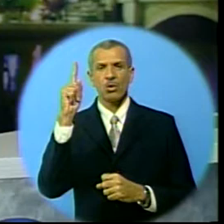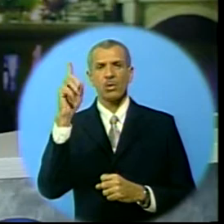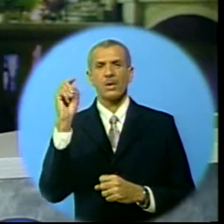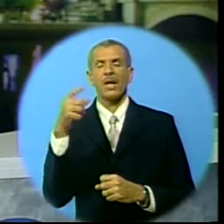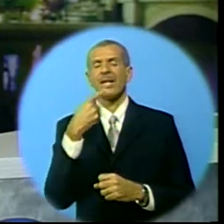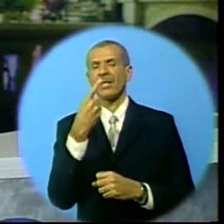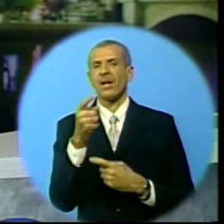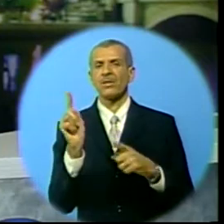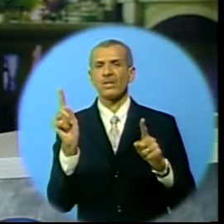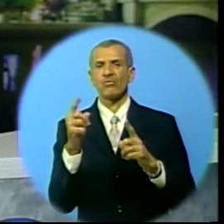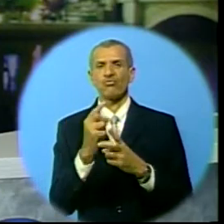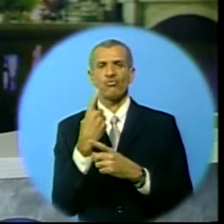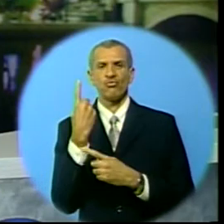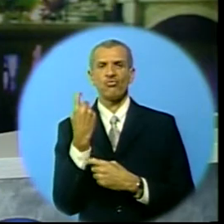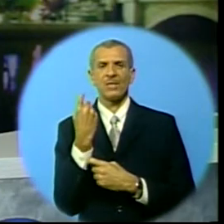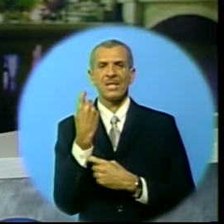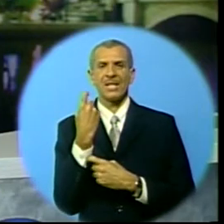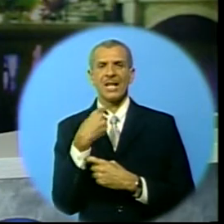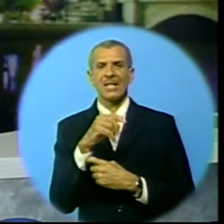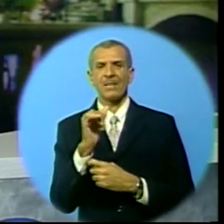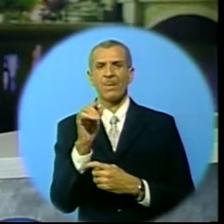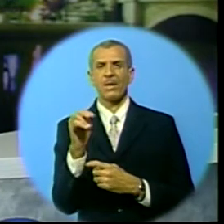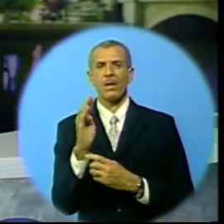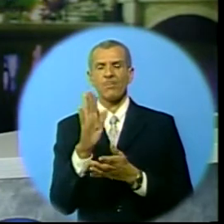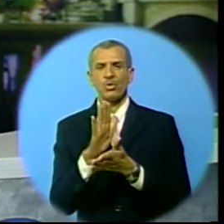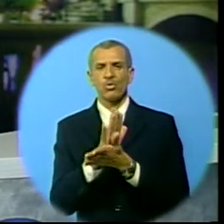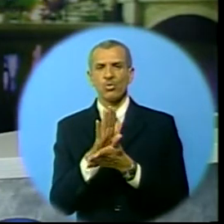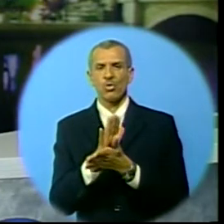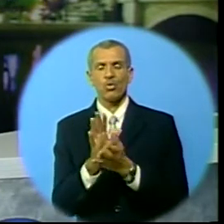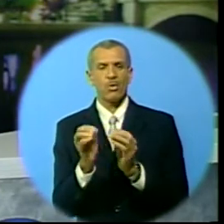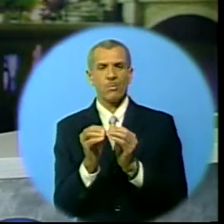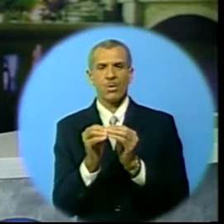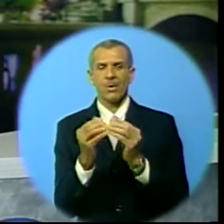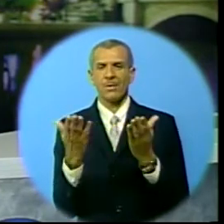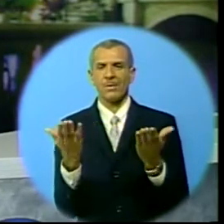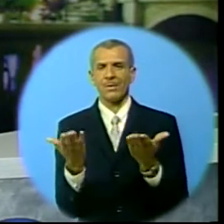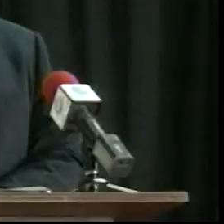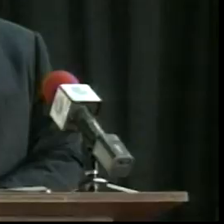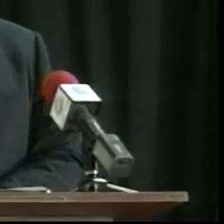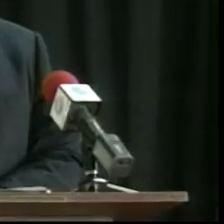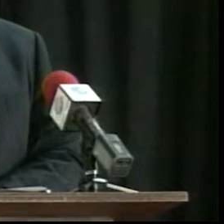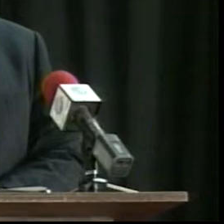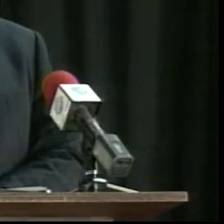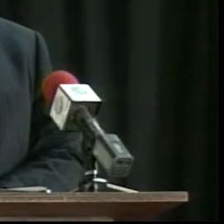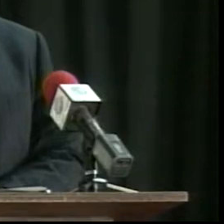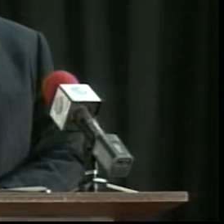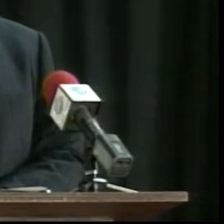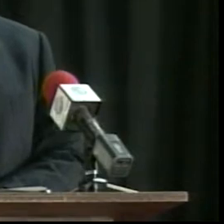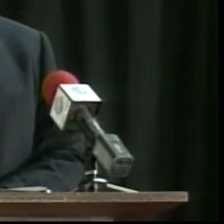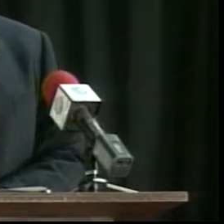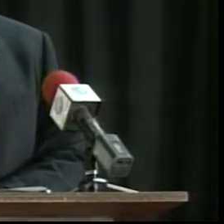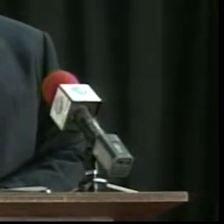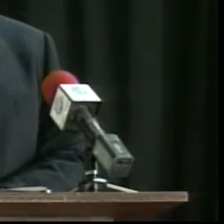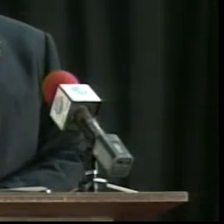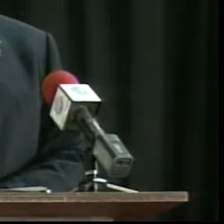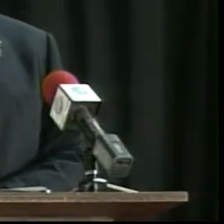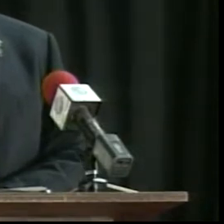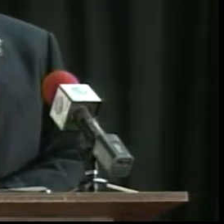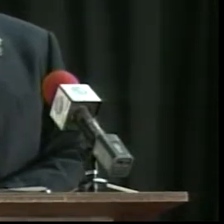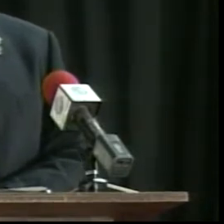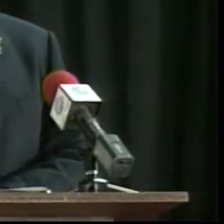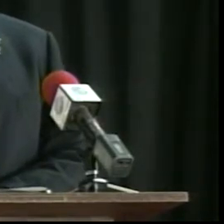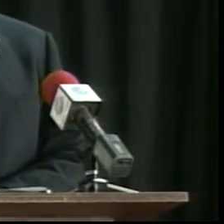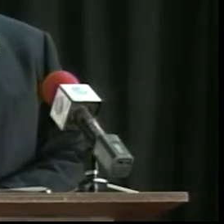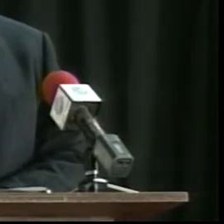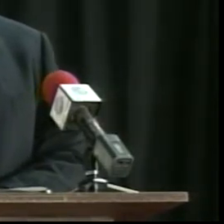recently at St. Bartholomew Primary School. More in this report. Minister of Environment, Drainage, Dr.